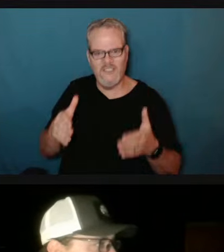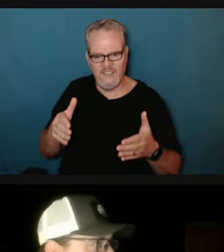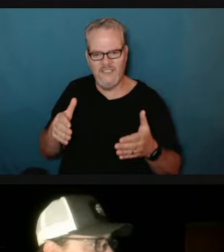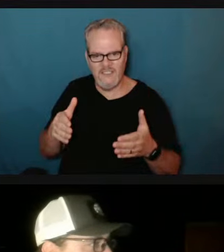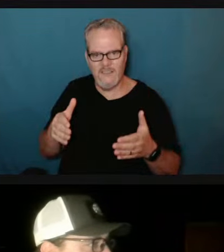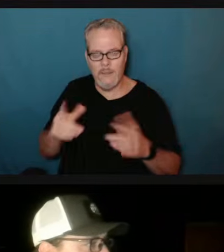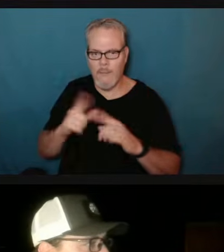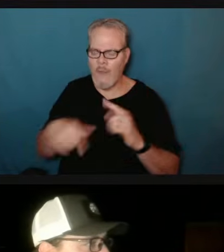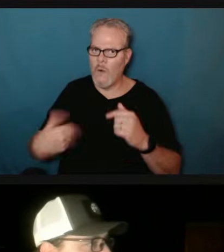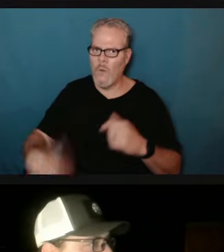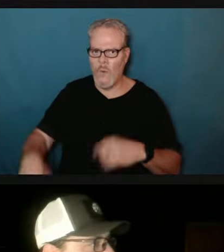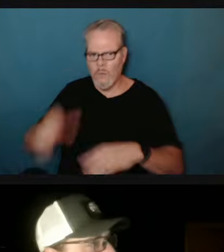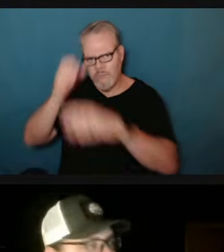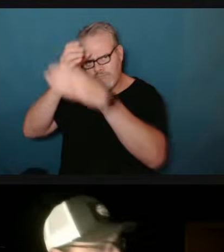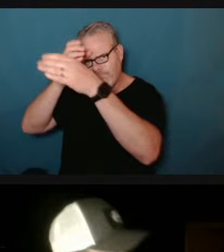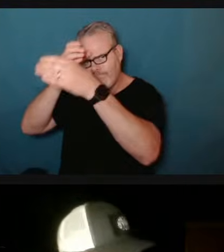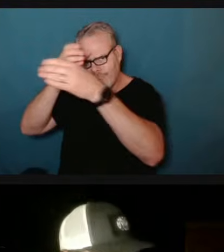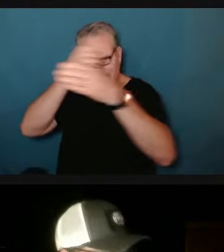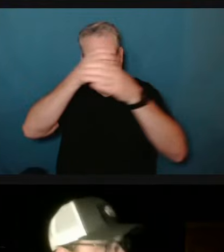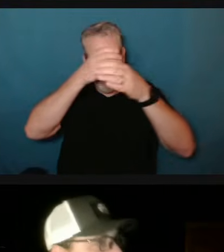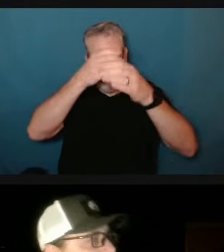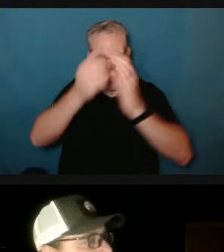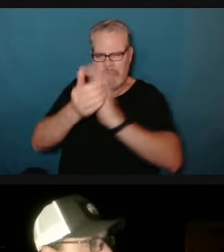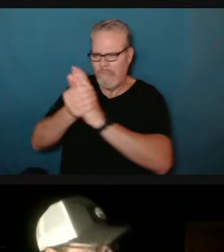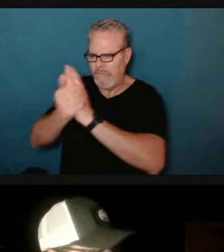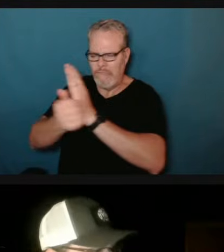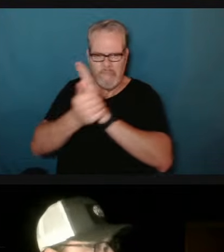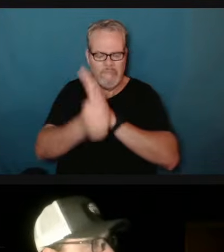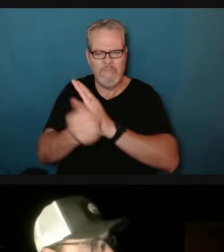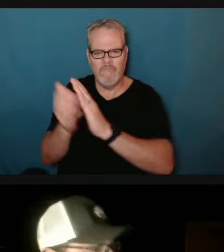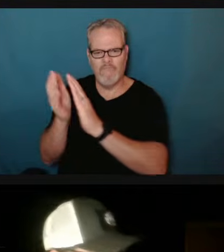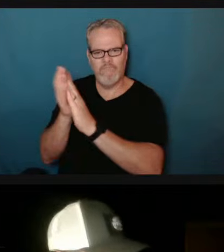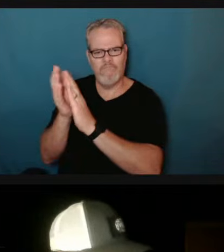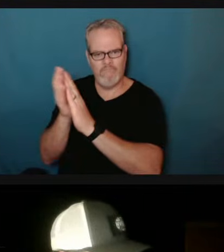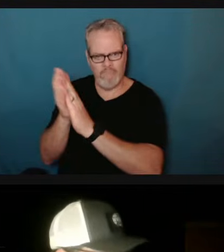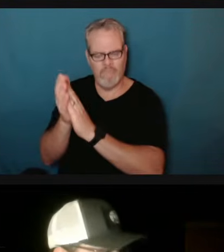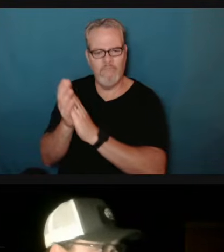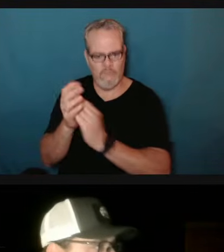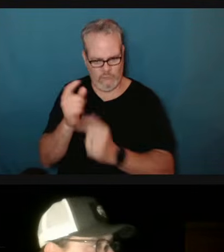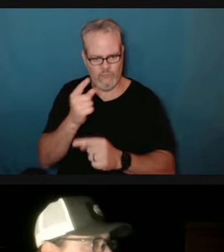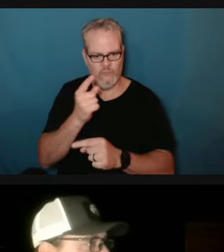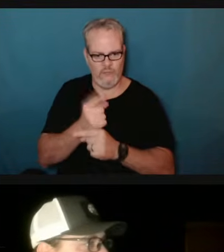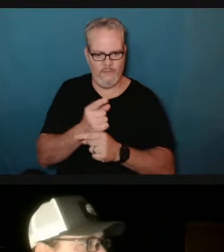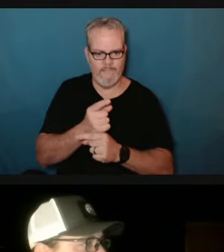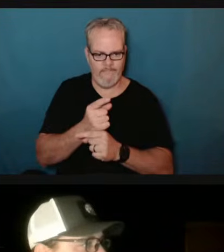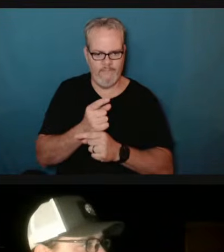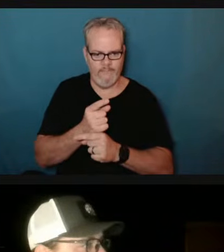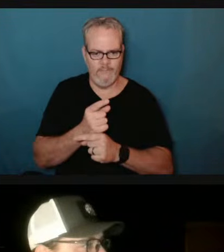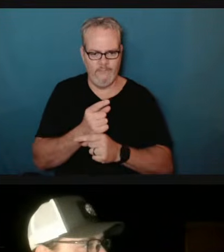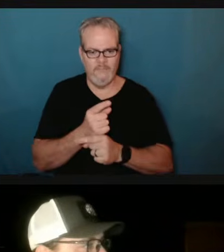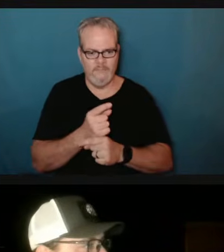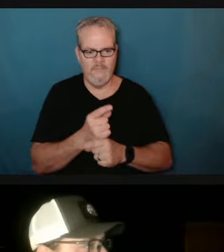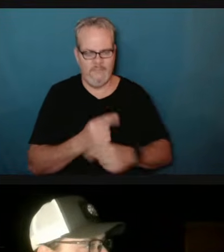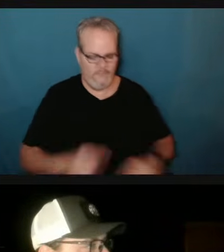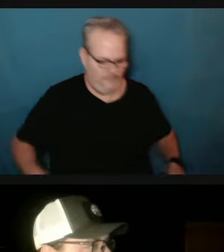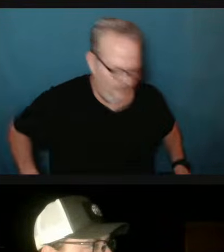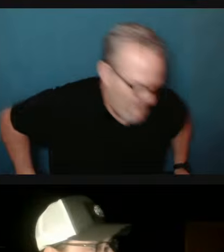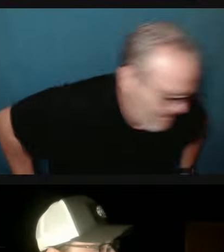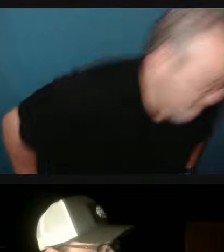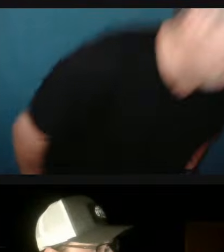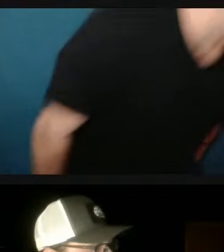day. Wendell Duffield was the third of these guys in that original paper, right? Roger Dellinger, another